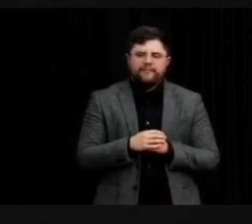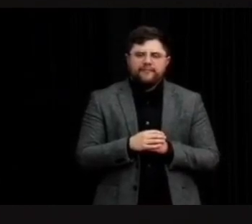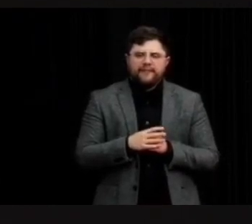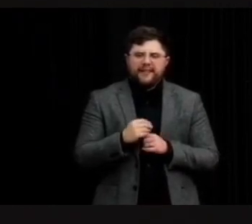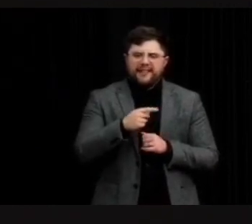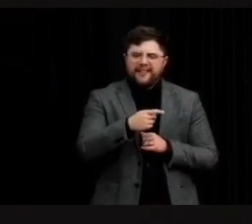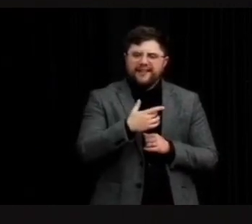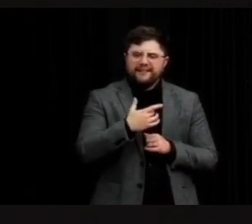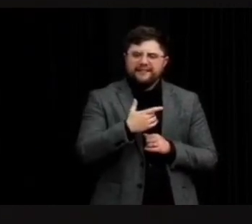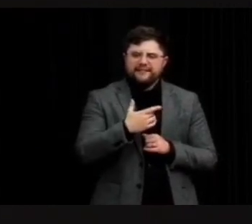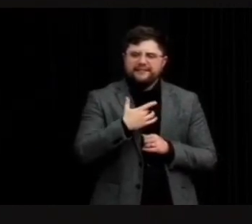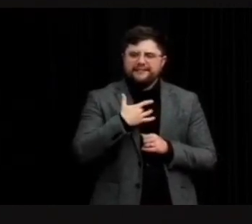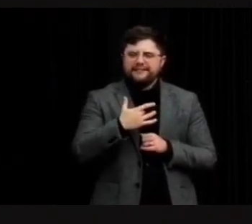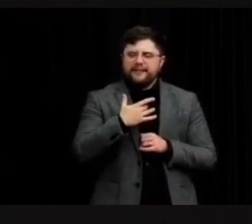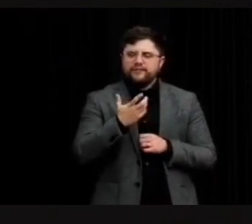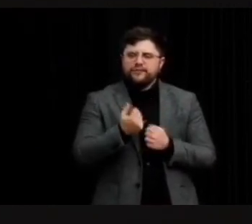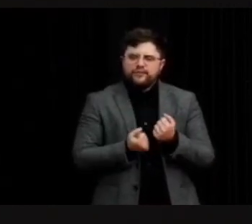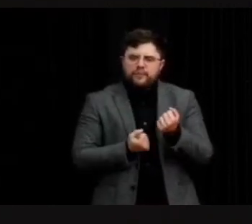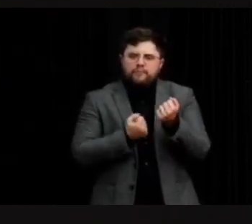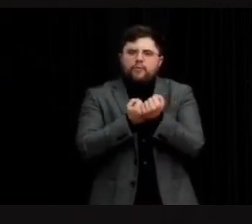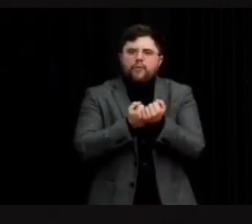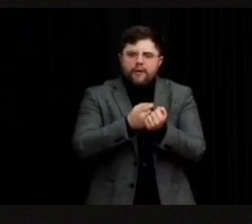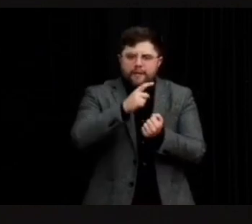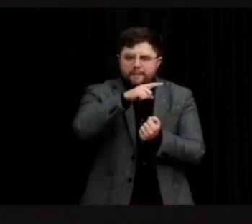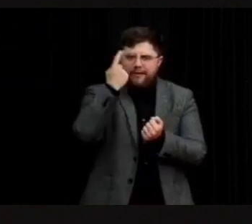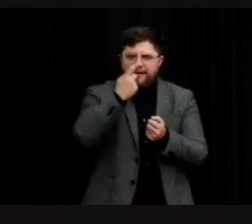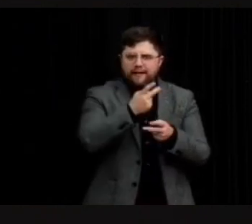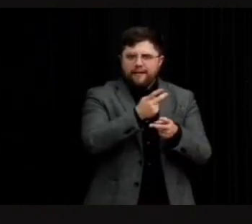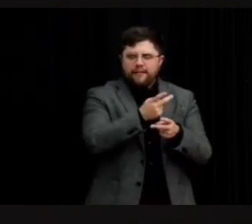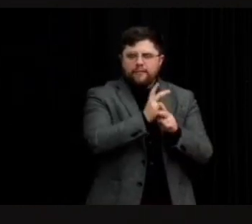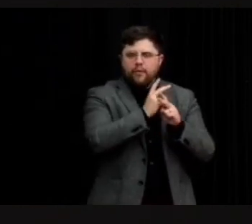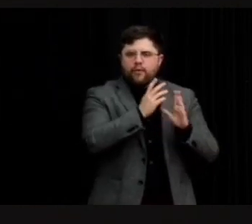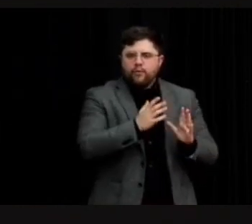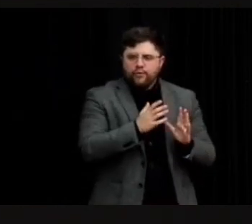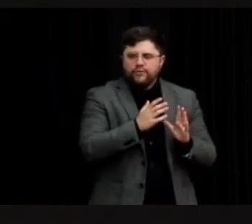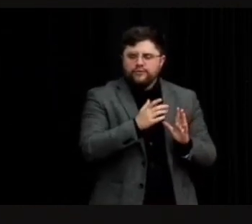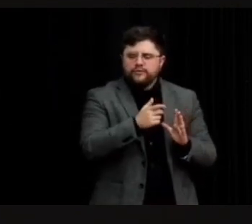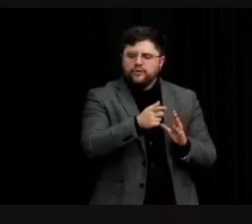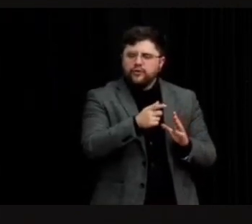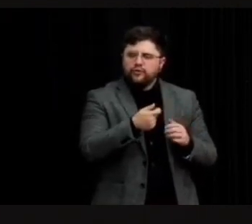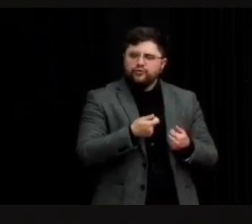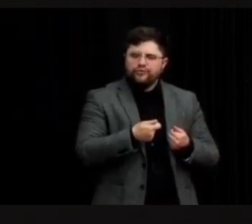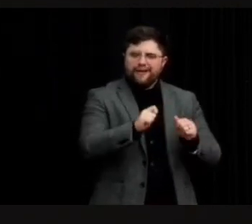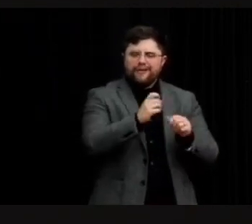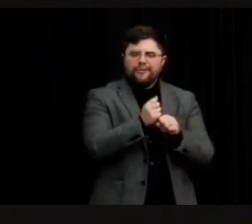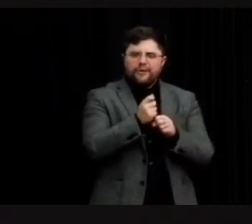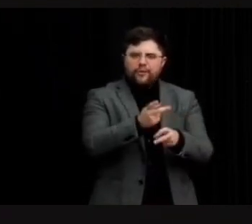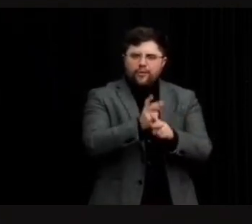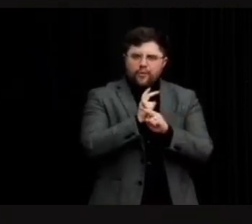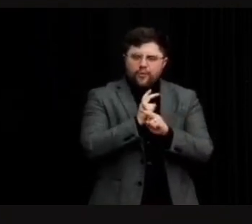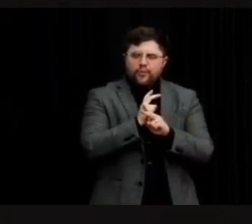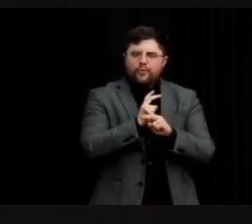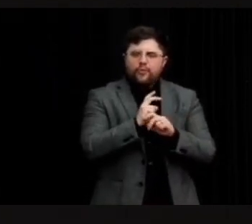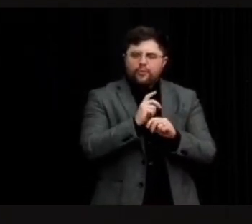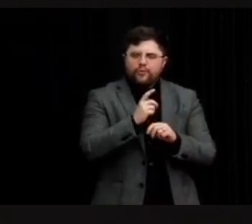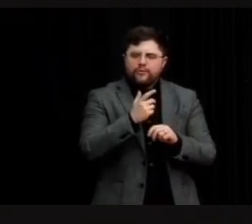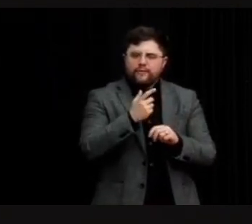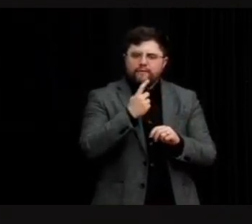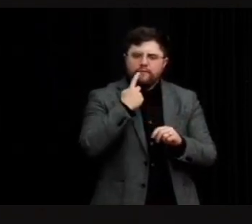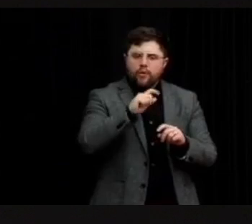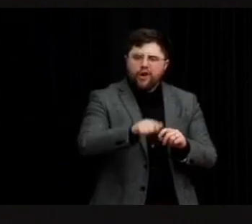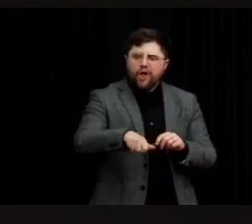actually supporting black borrowers, where black borrowers that are trying to get a loan in